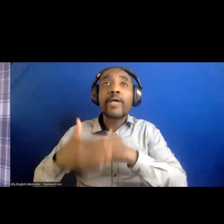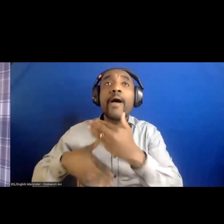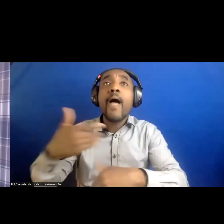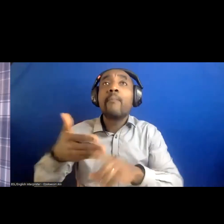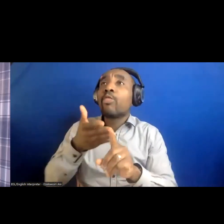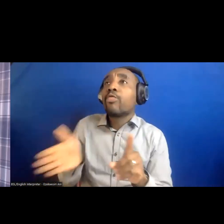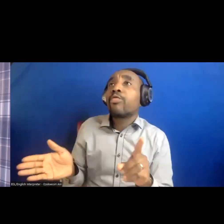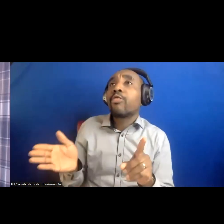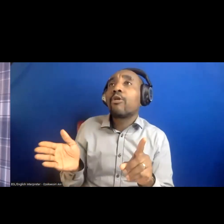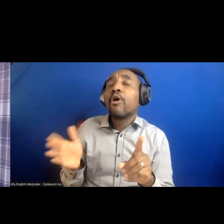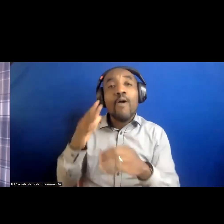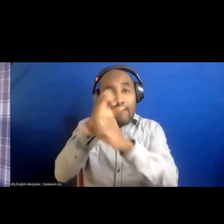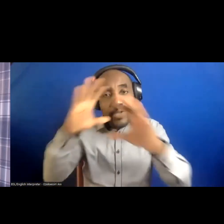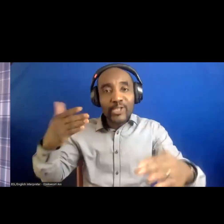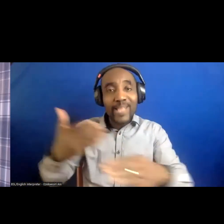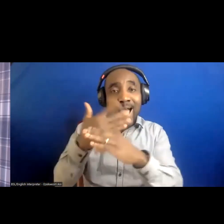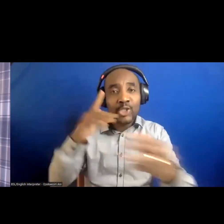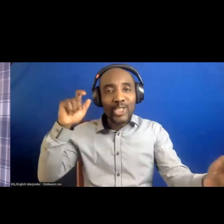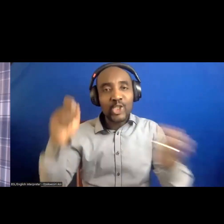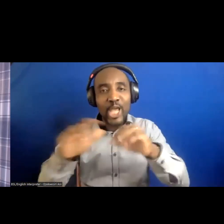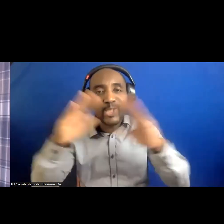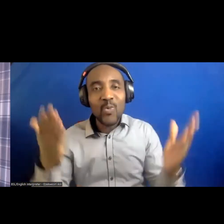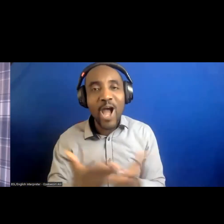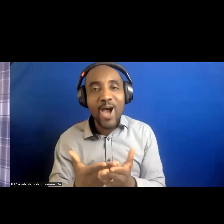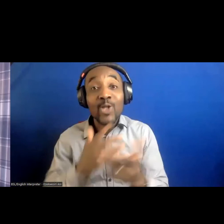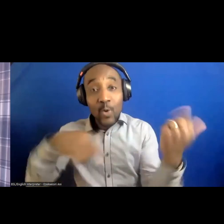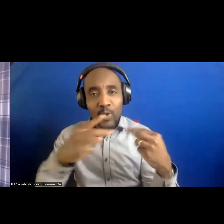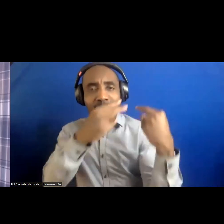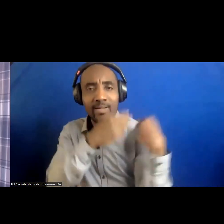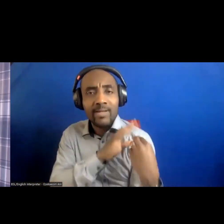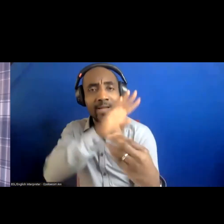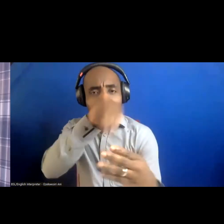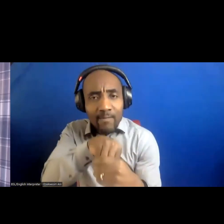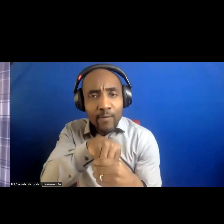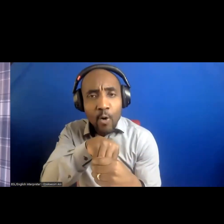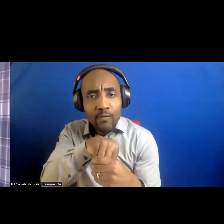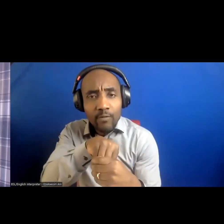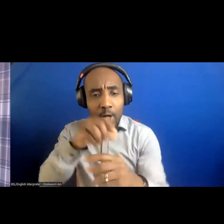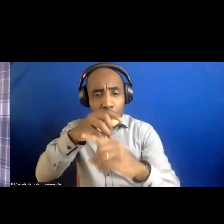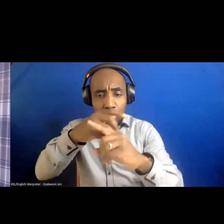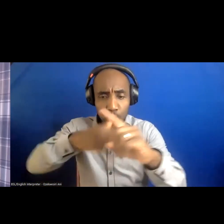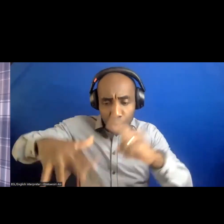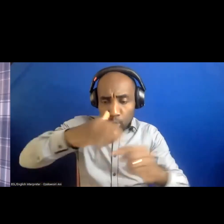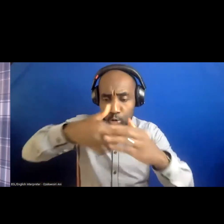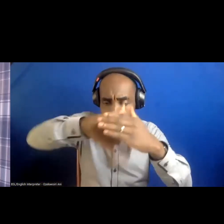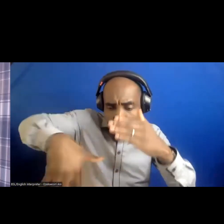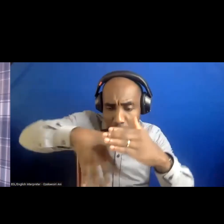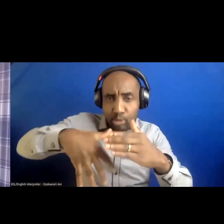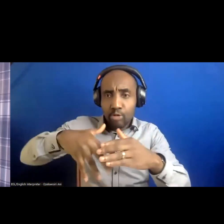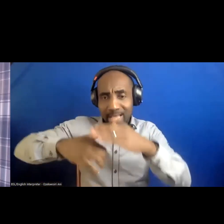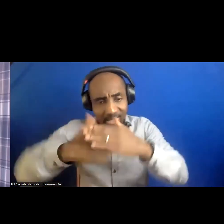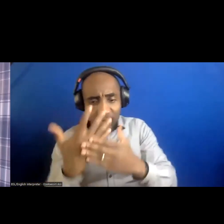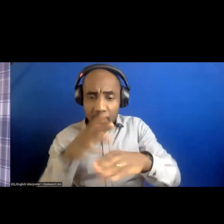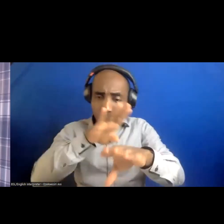change the world. It is our world to play our part, to see social grassroots development, performance and excellence reflected